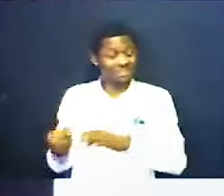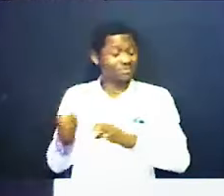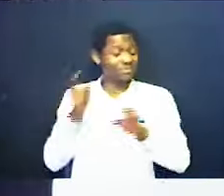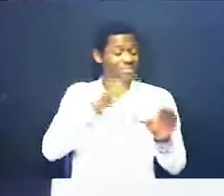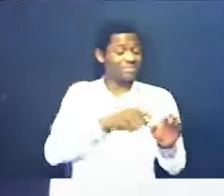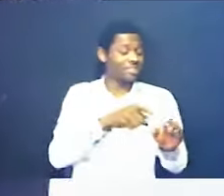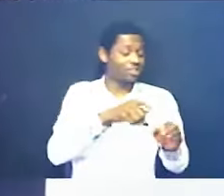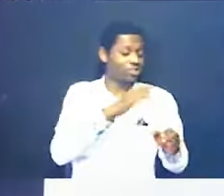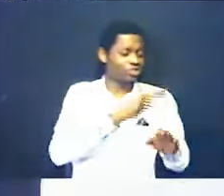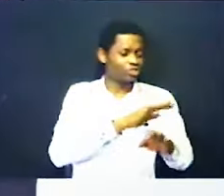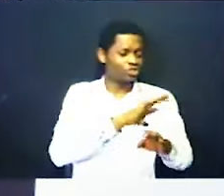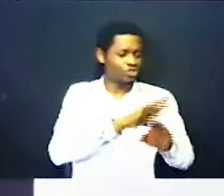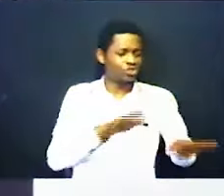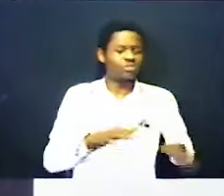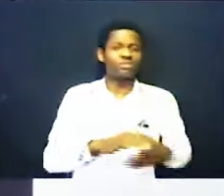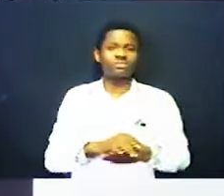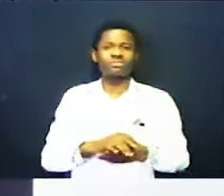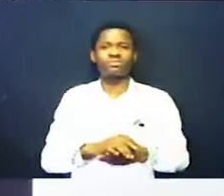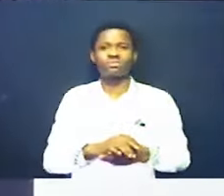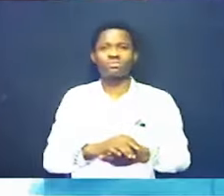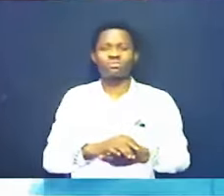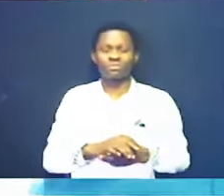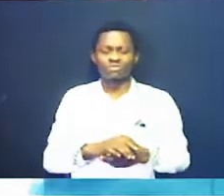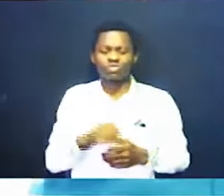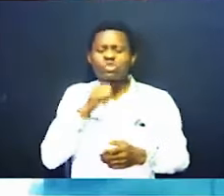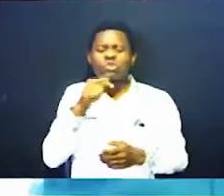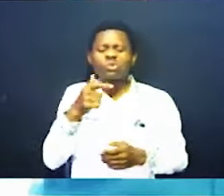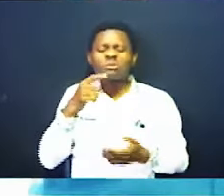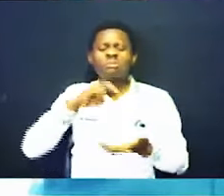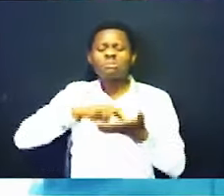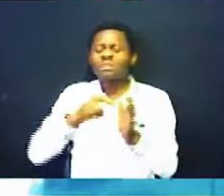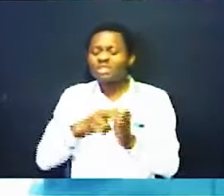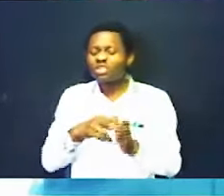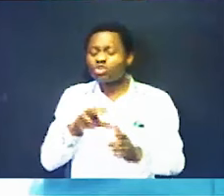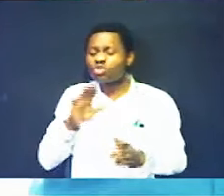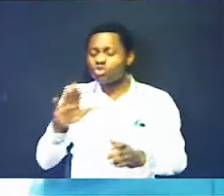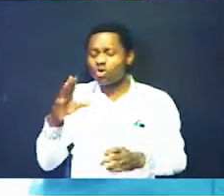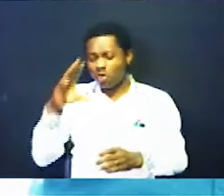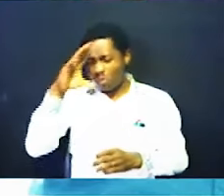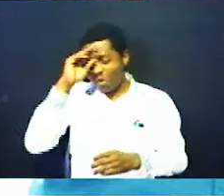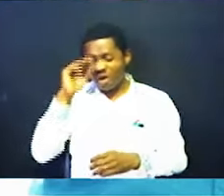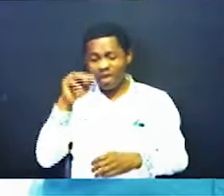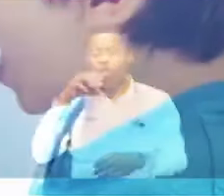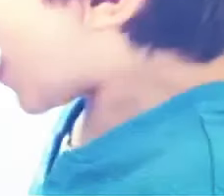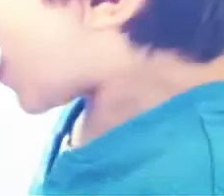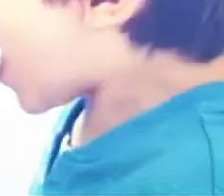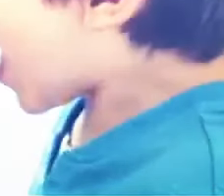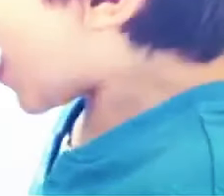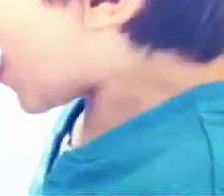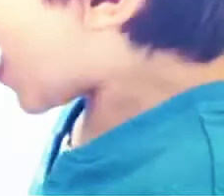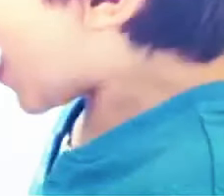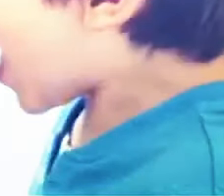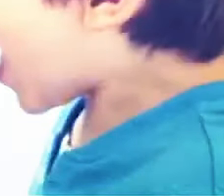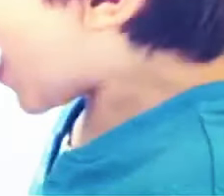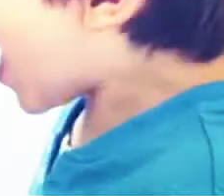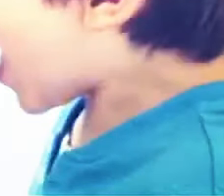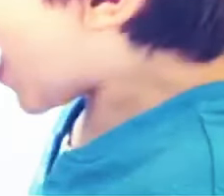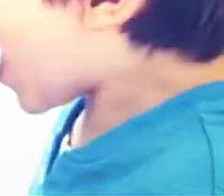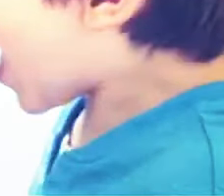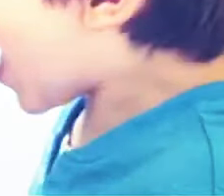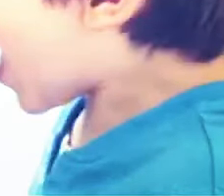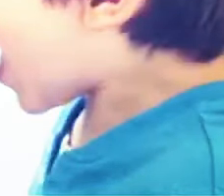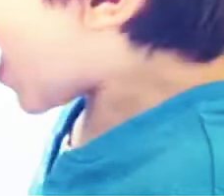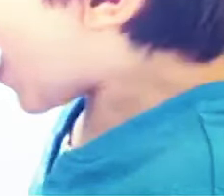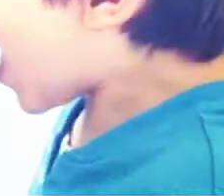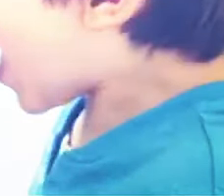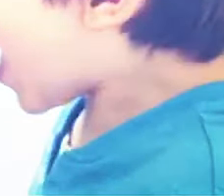the boxing ring with your 4-year-old boy. You can say I will for and tia woma. Na yen chese